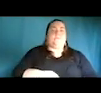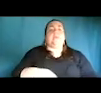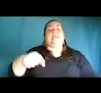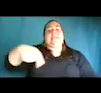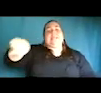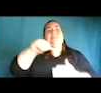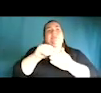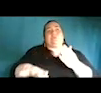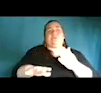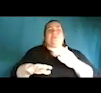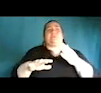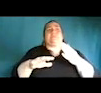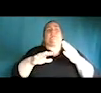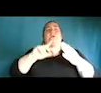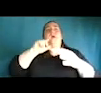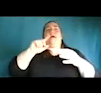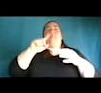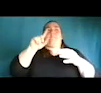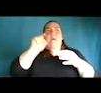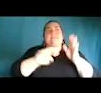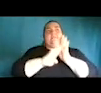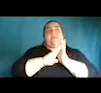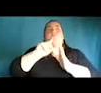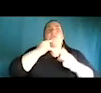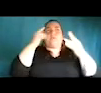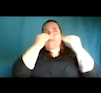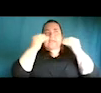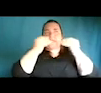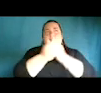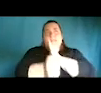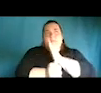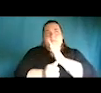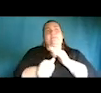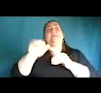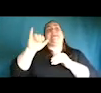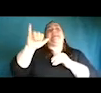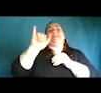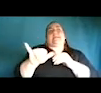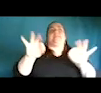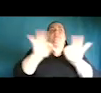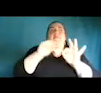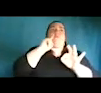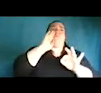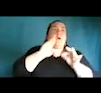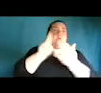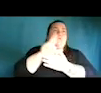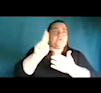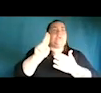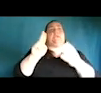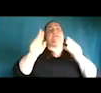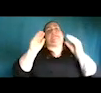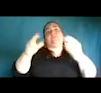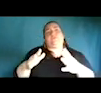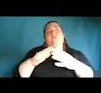thinking skills are a testament to Brown University's emphasis on the scholar-teacher, and through these students, we share Brown's approach